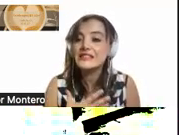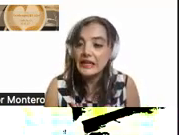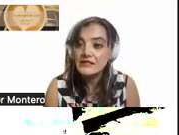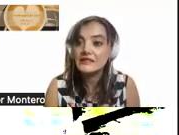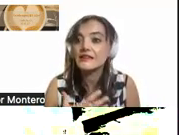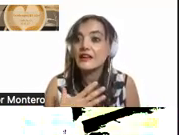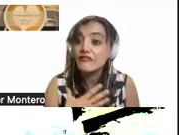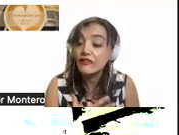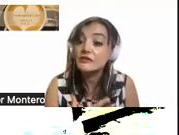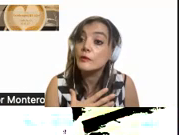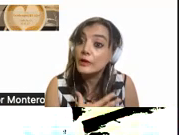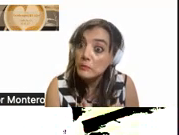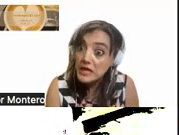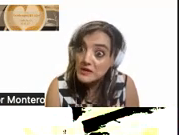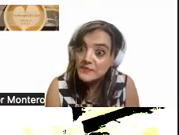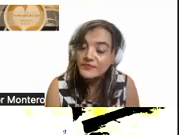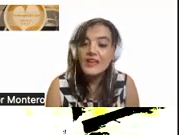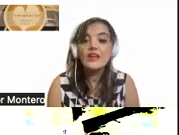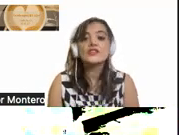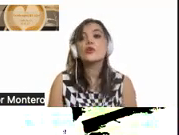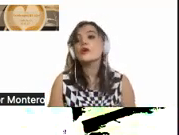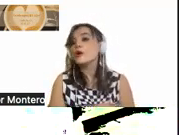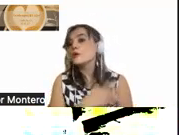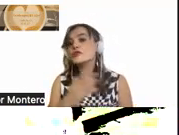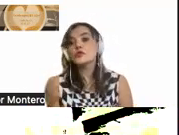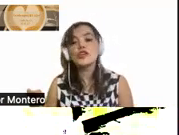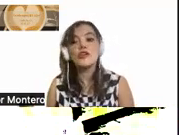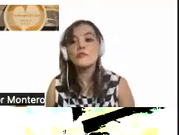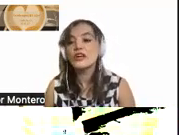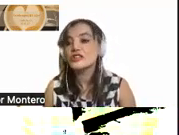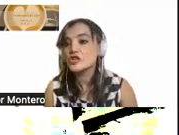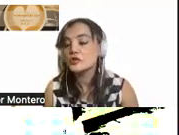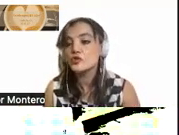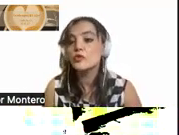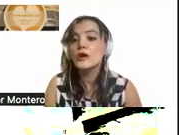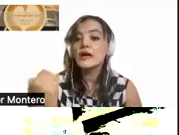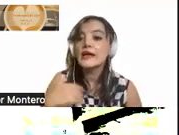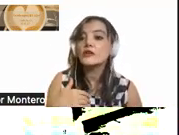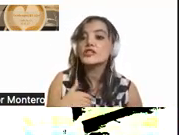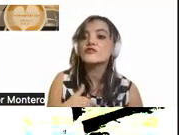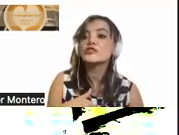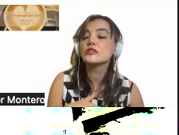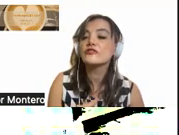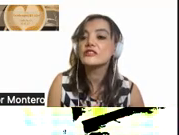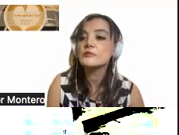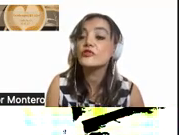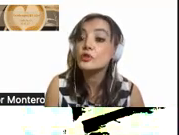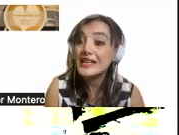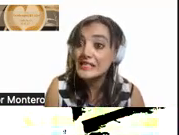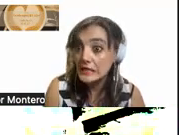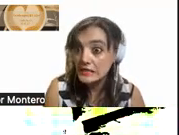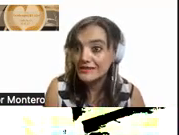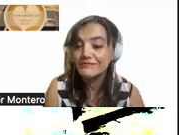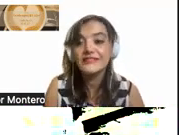bodily states that can affect our well-being. So we're always using our imagination to get ourselves into different types